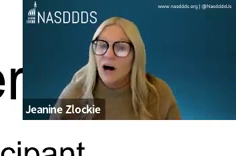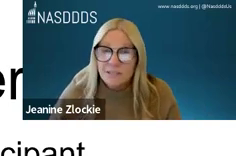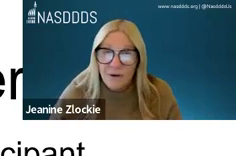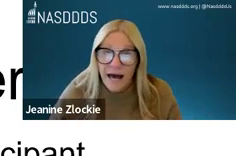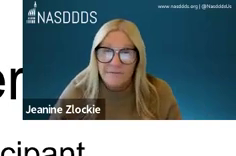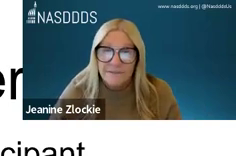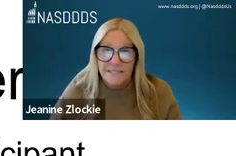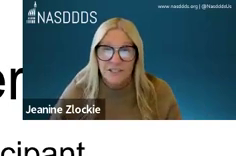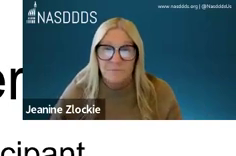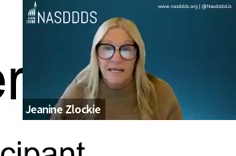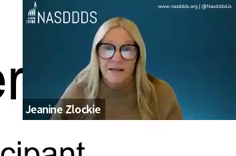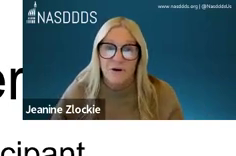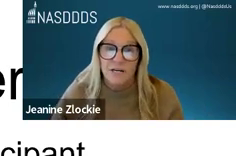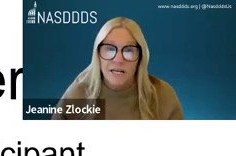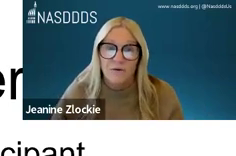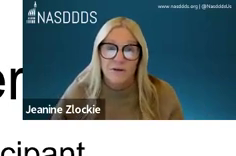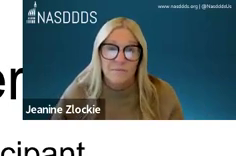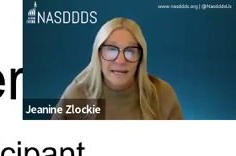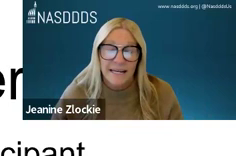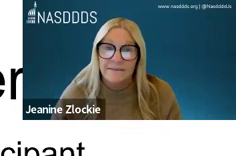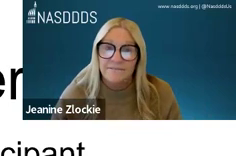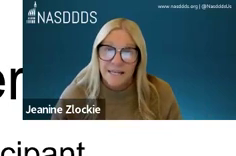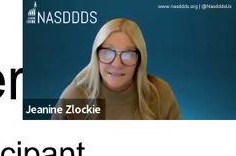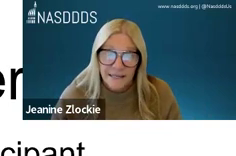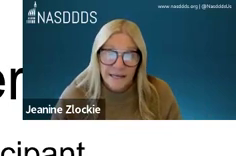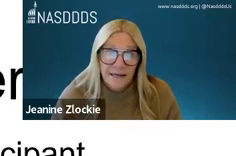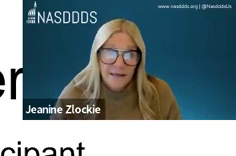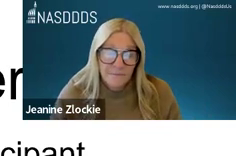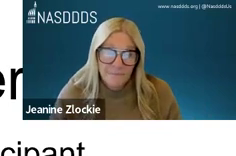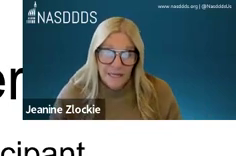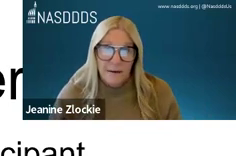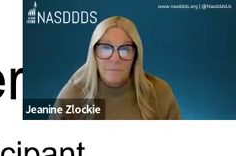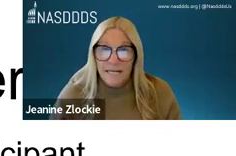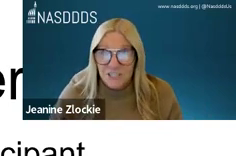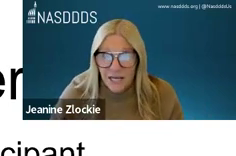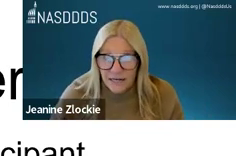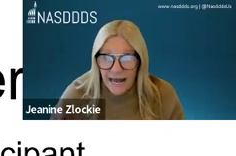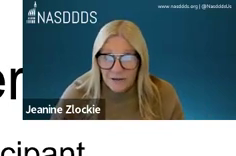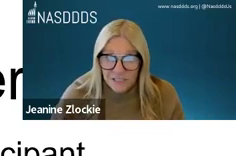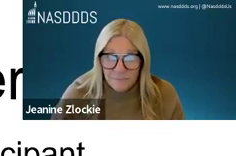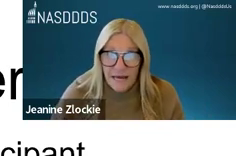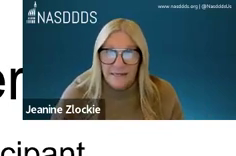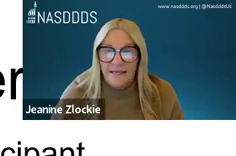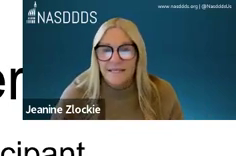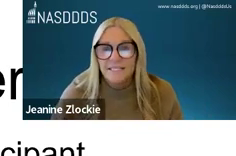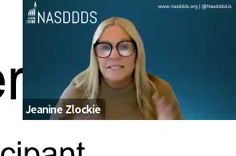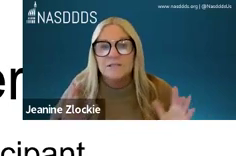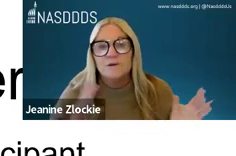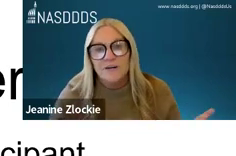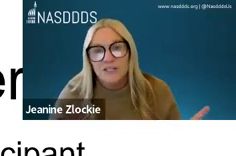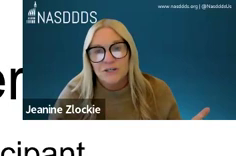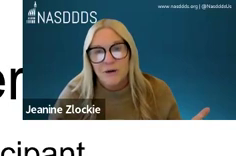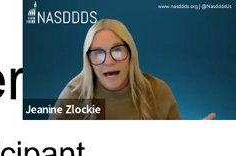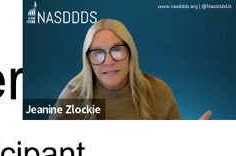Participants may also have decision-making authority over the Medicaid funds in a budget and how they're spent. And this